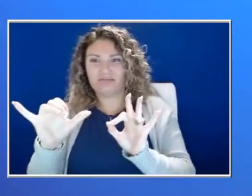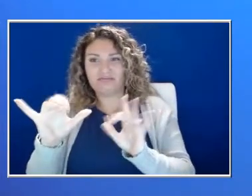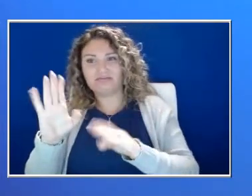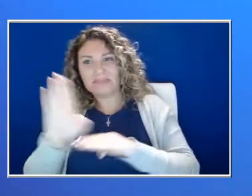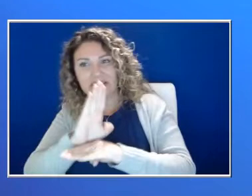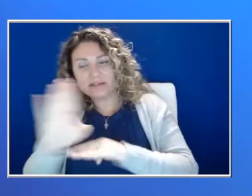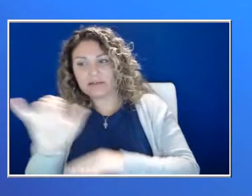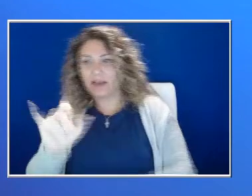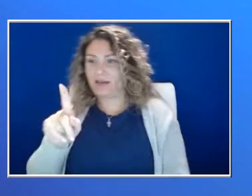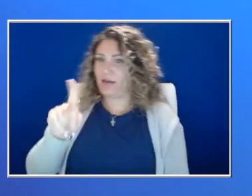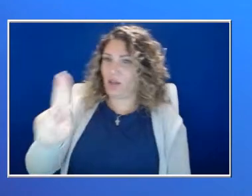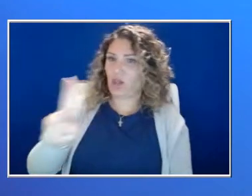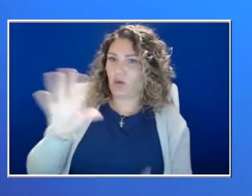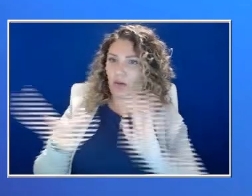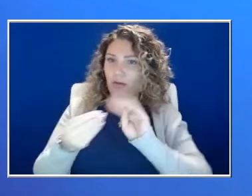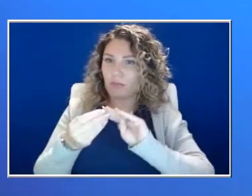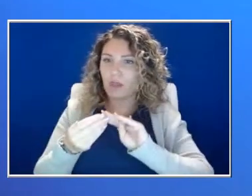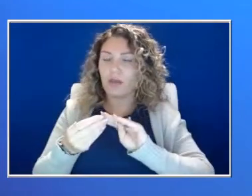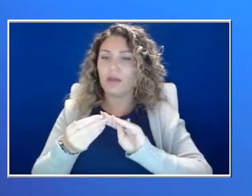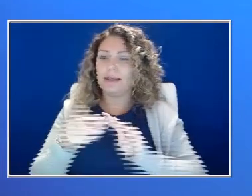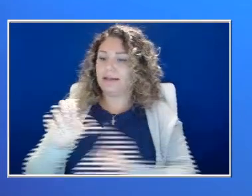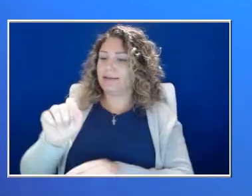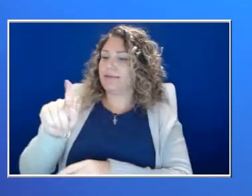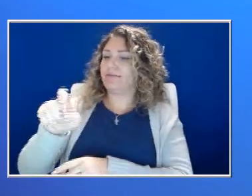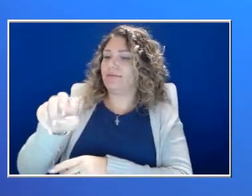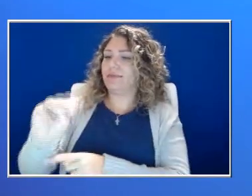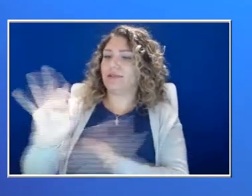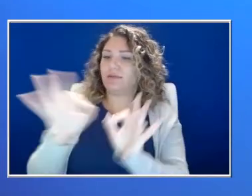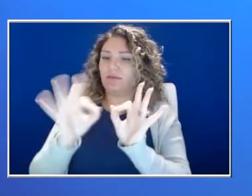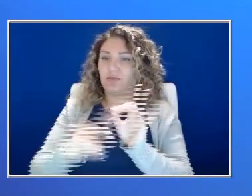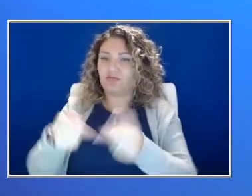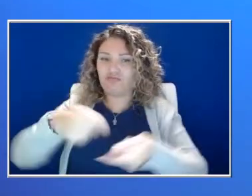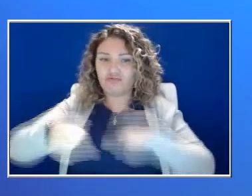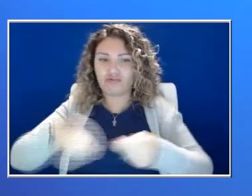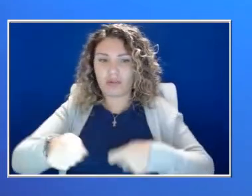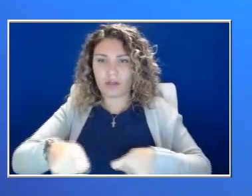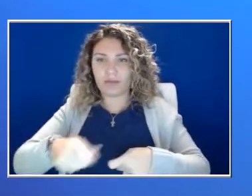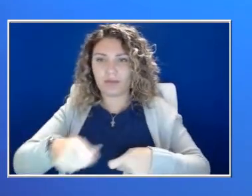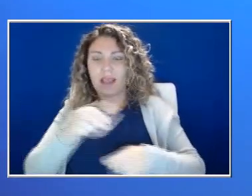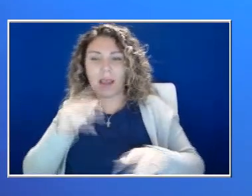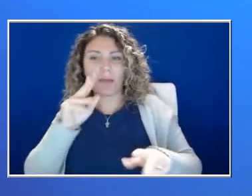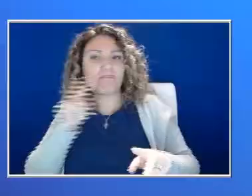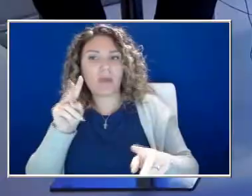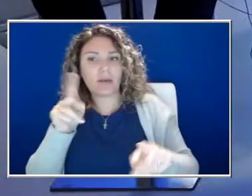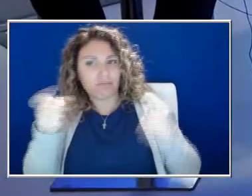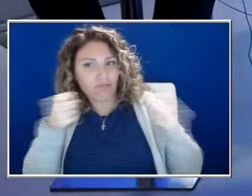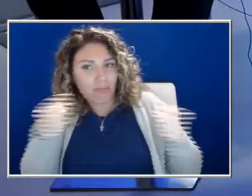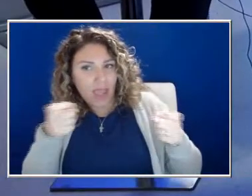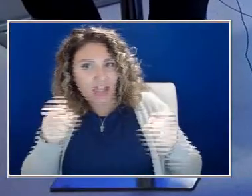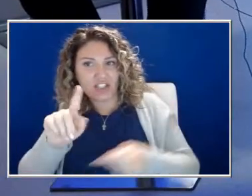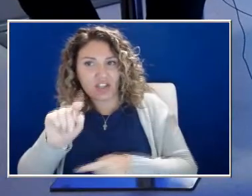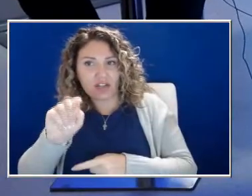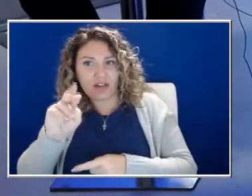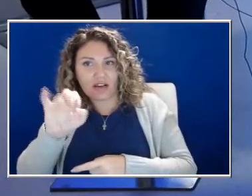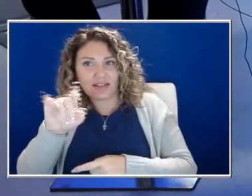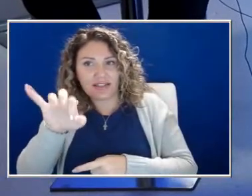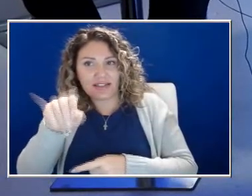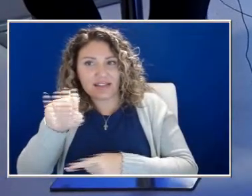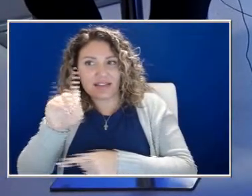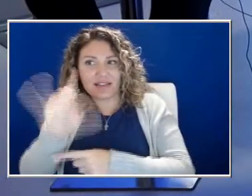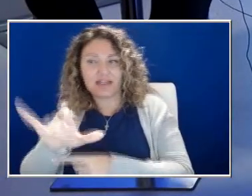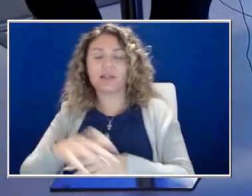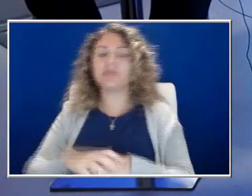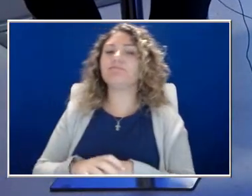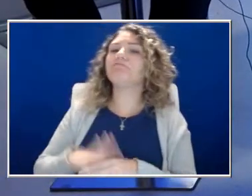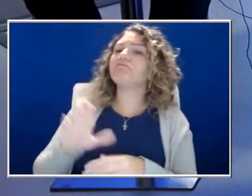comprehensive stem cell transplant, so they can actually manage these toxicity and minimize that. Dr. McGurk, Juan wants to know, are there